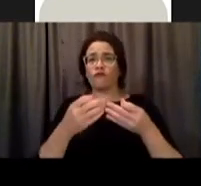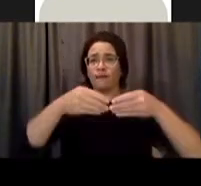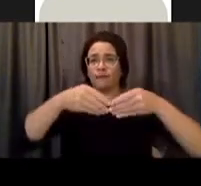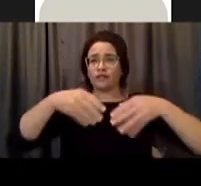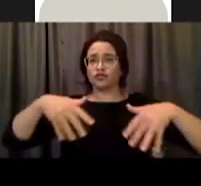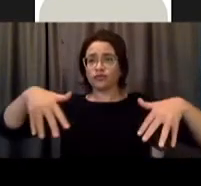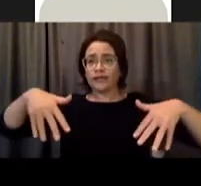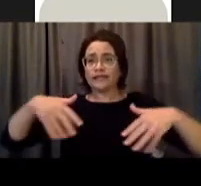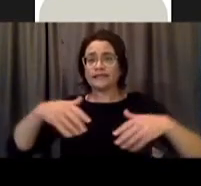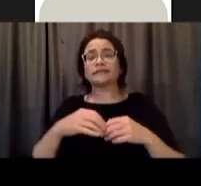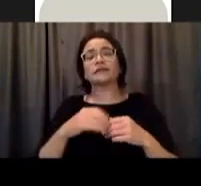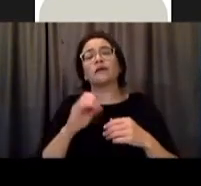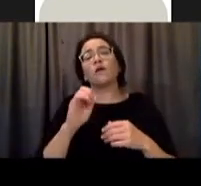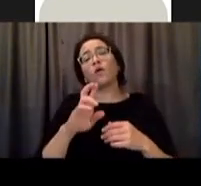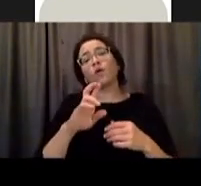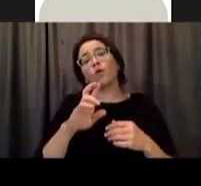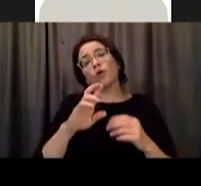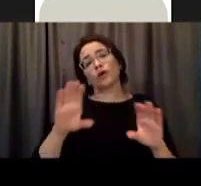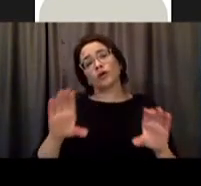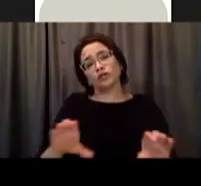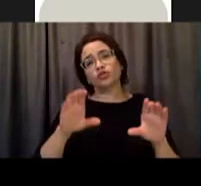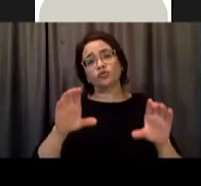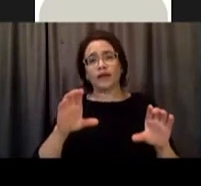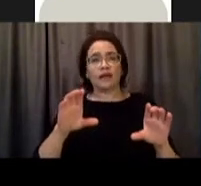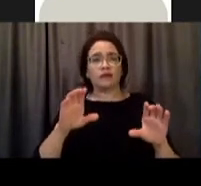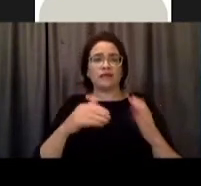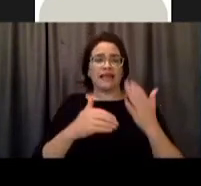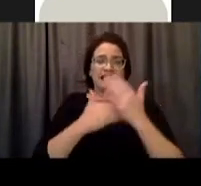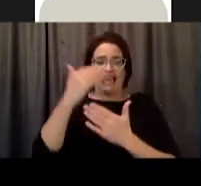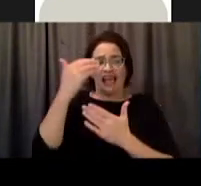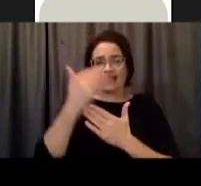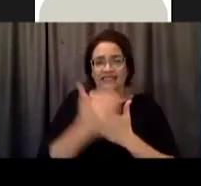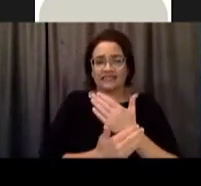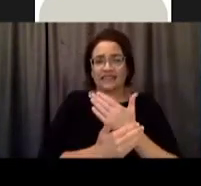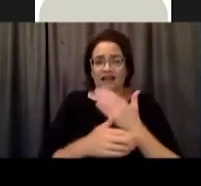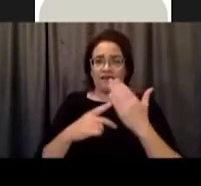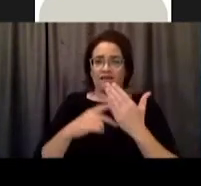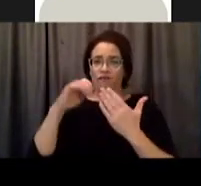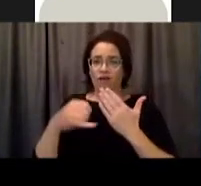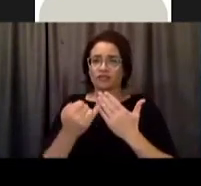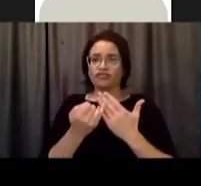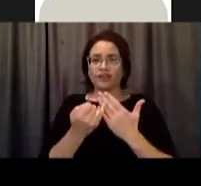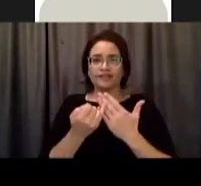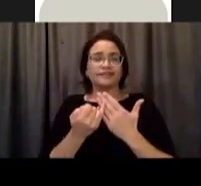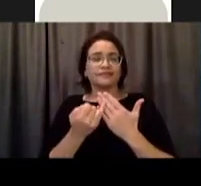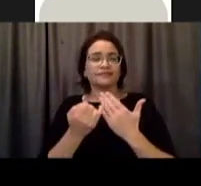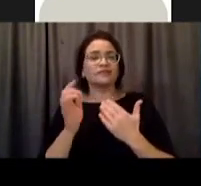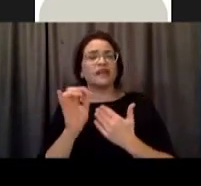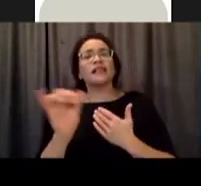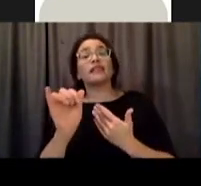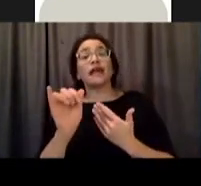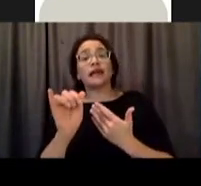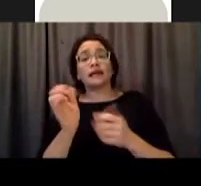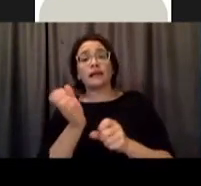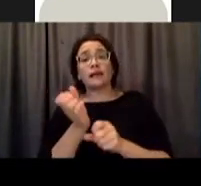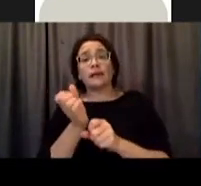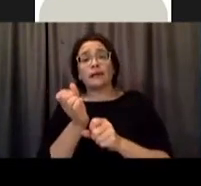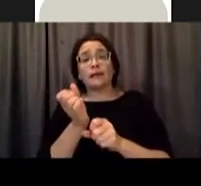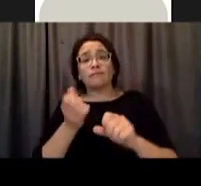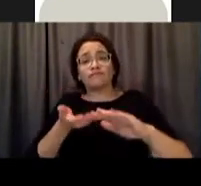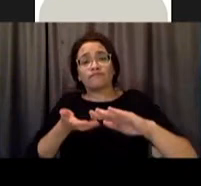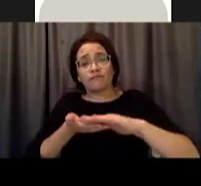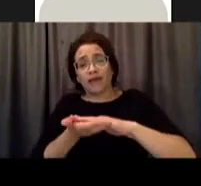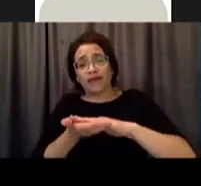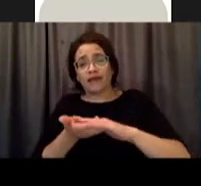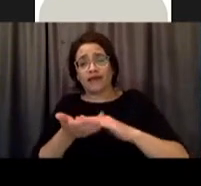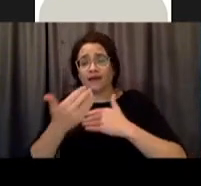like making the Holodomor bread, mainly consisting of seeds and grass. Other students can get